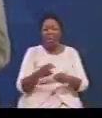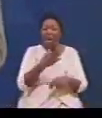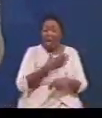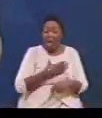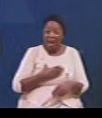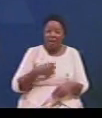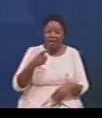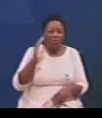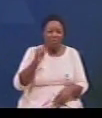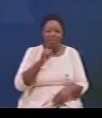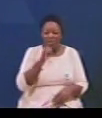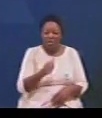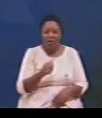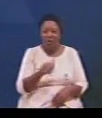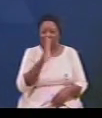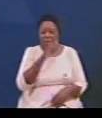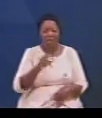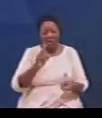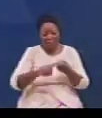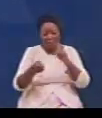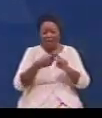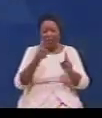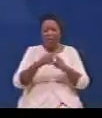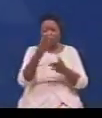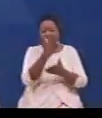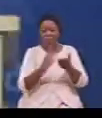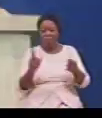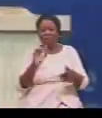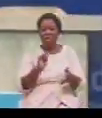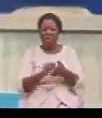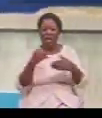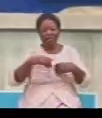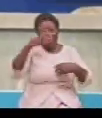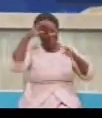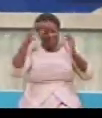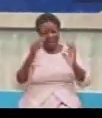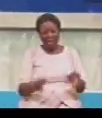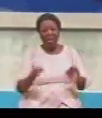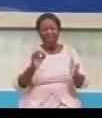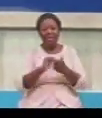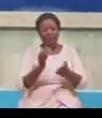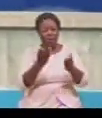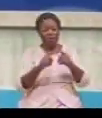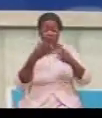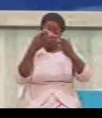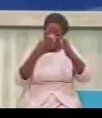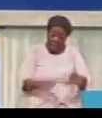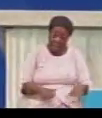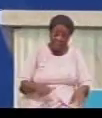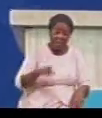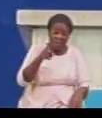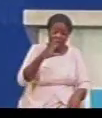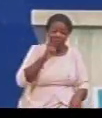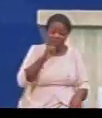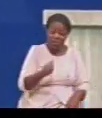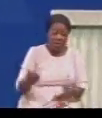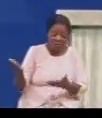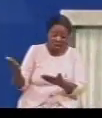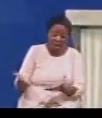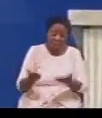you will not be partner to somebody who has decided he wants to die. You will not